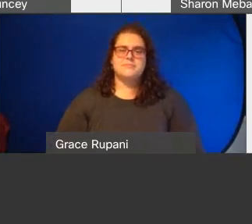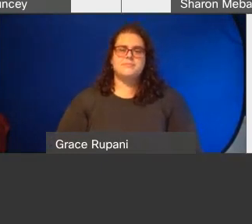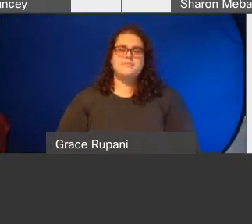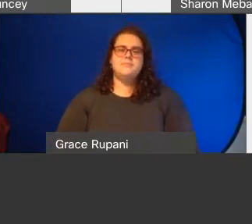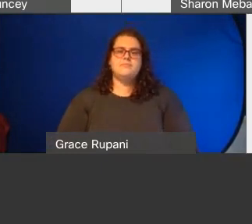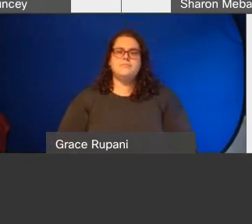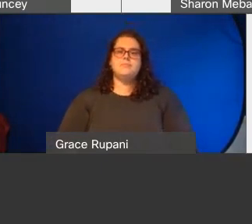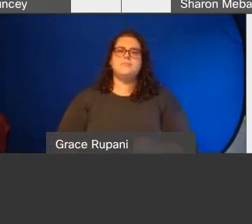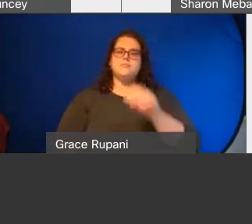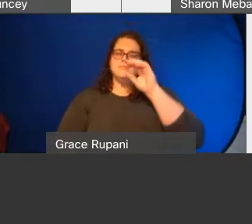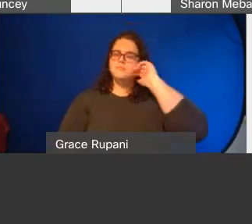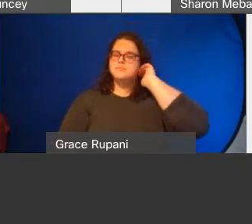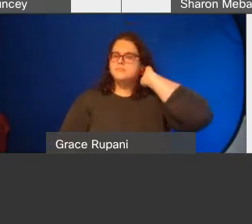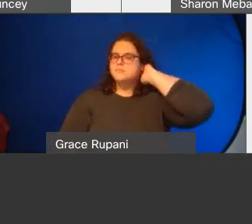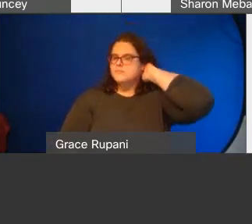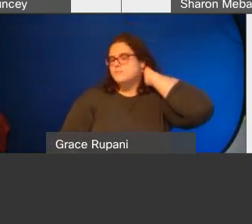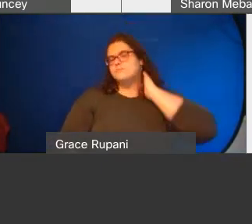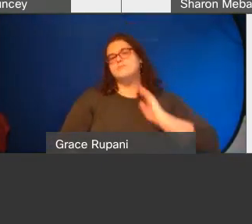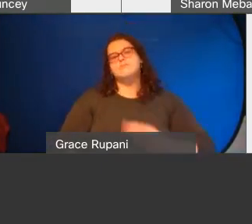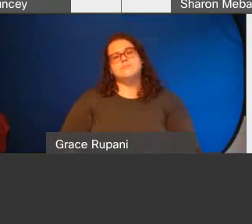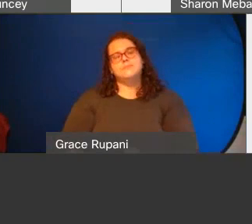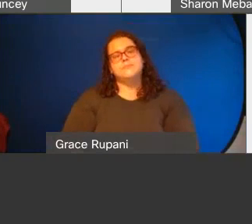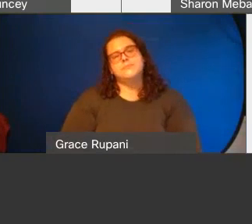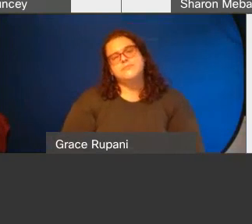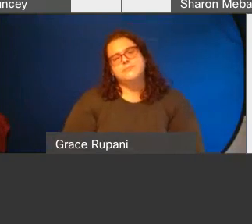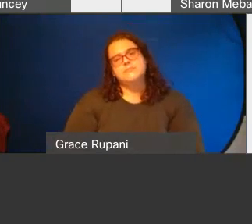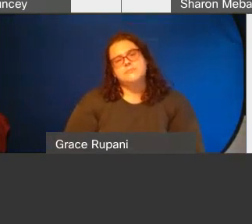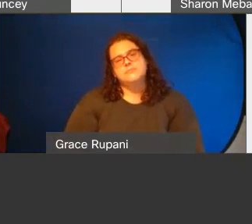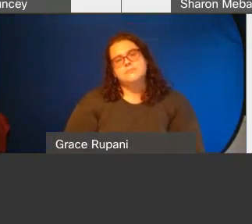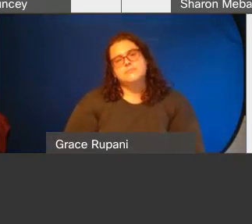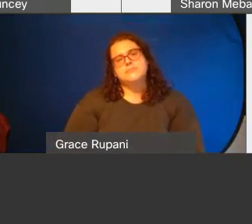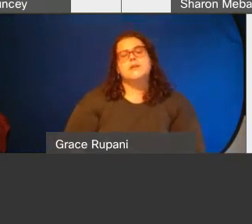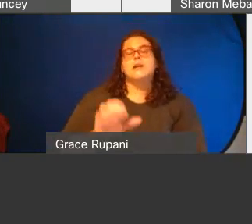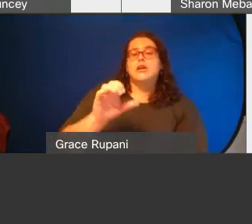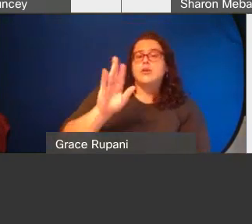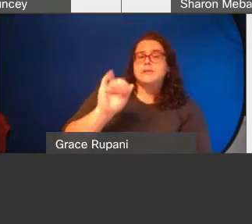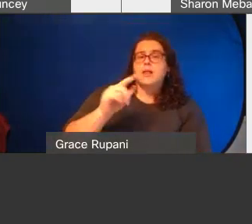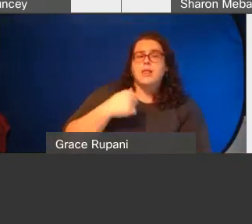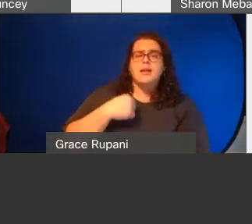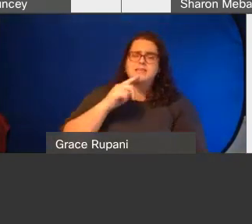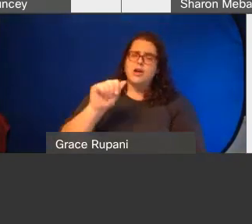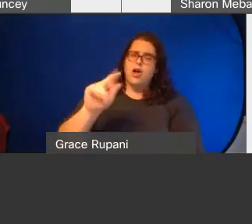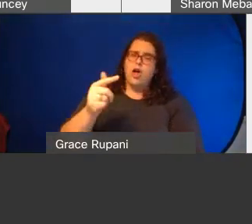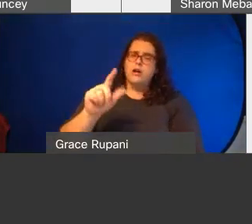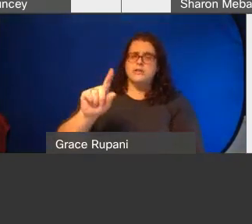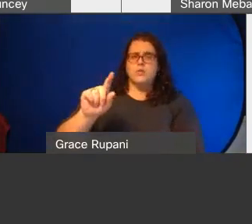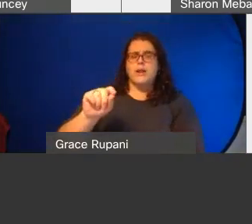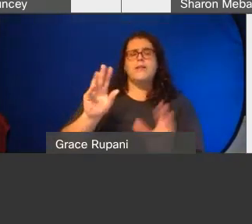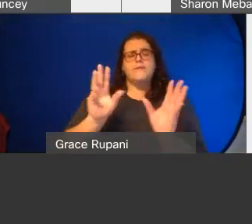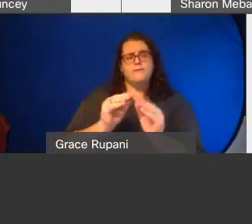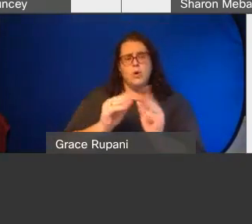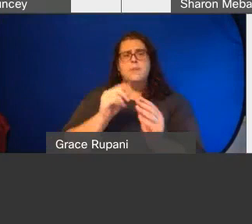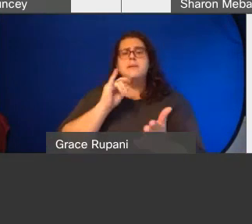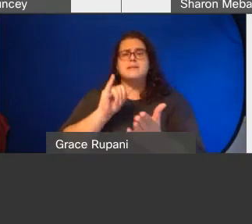During the August 20 forum, it was stated that there would be a required training for DSPs that will be available as a recorded presentation by